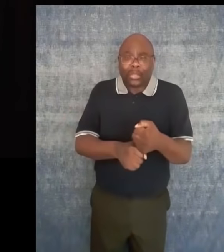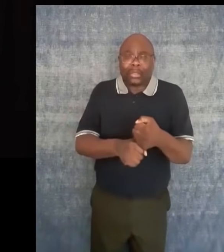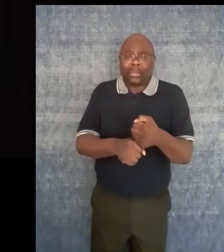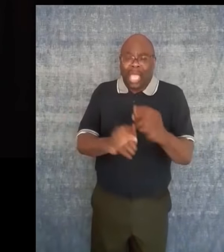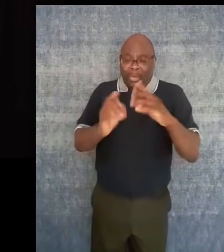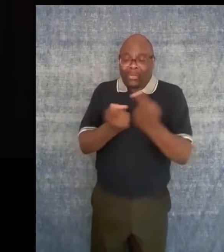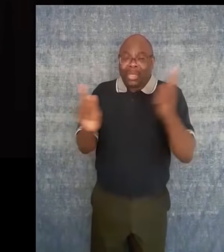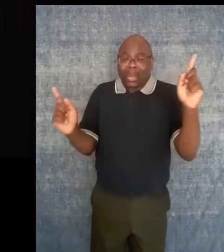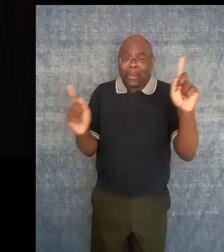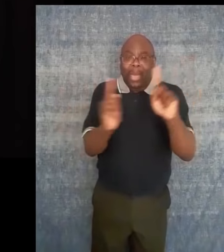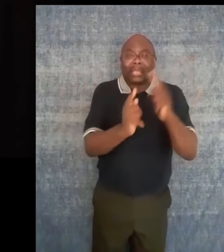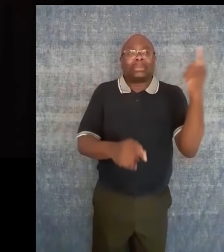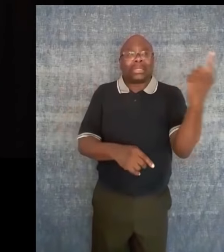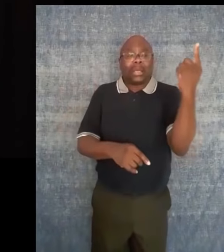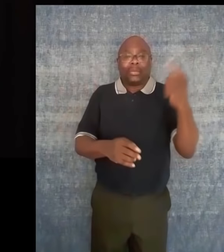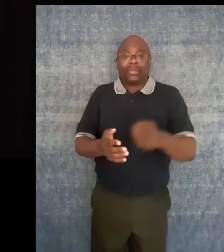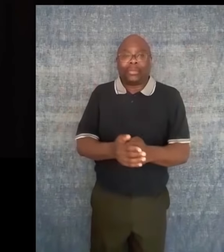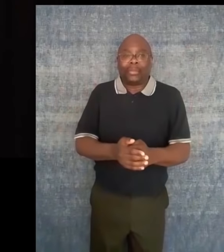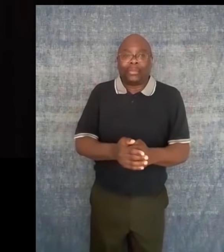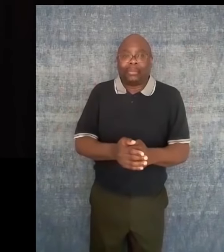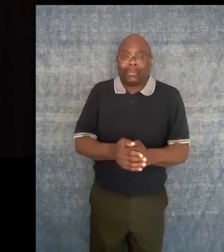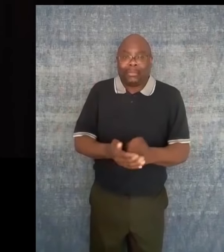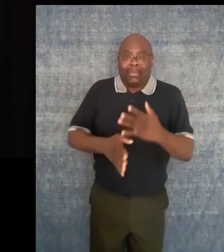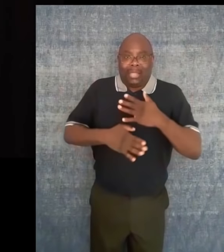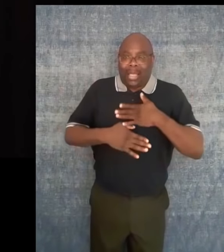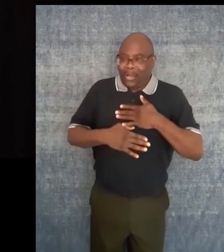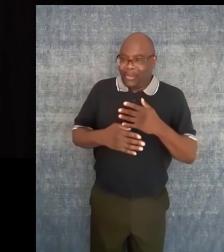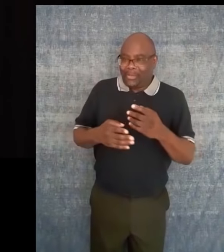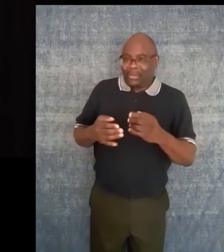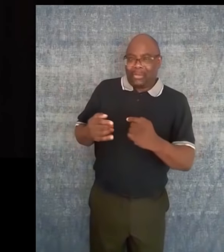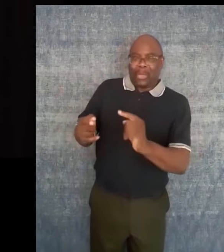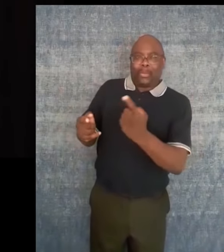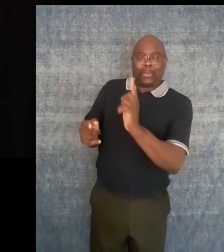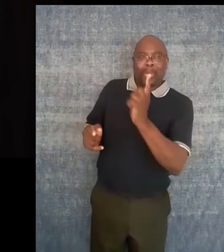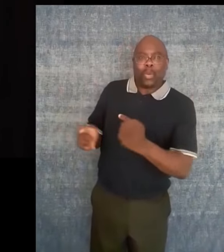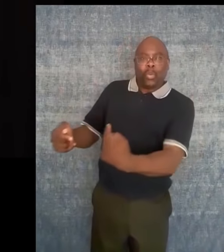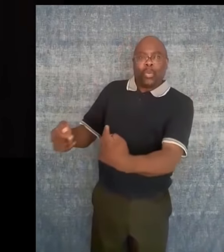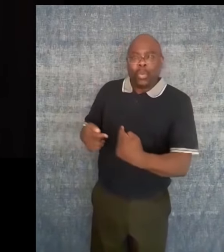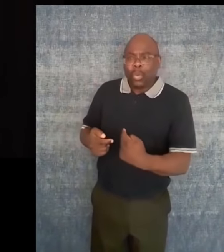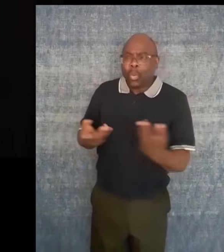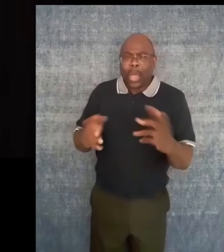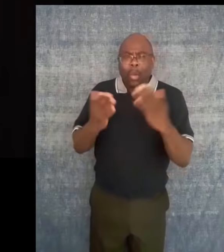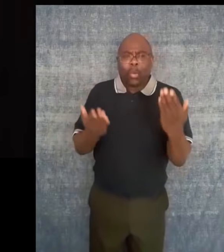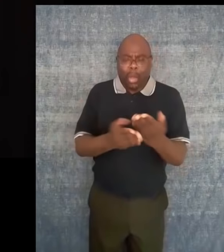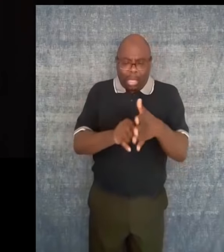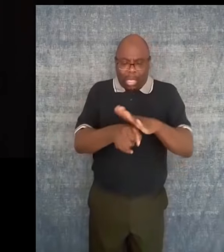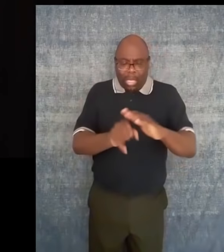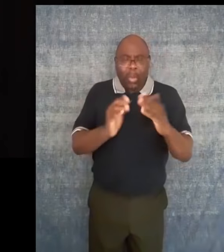reconcile all things to himself, as we even love our enemies. And where is God in a coronavirus